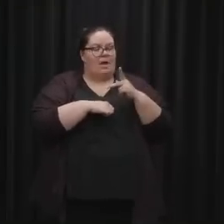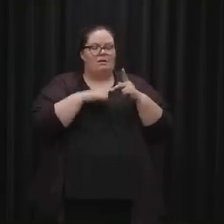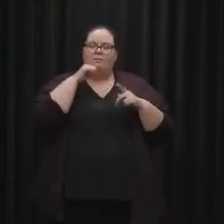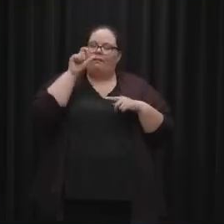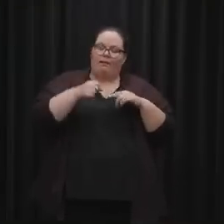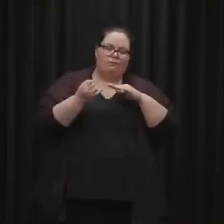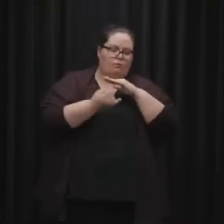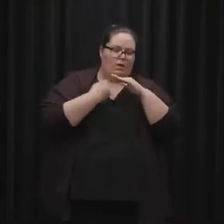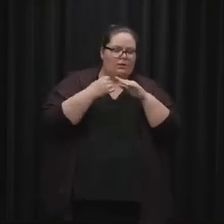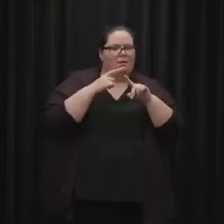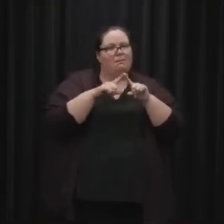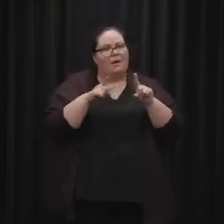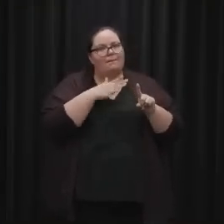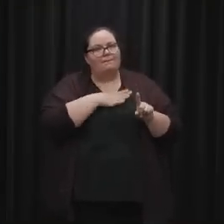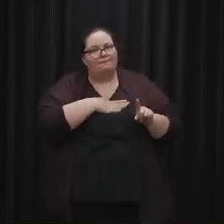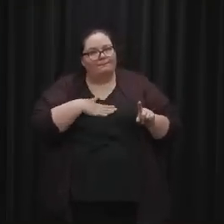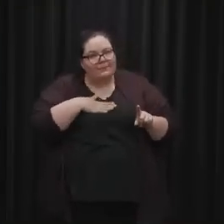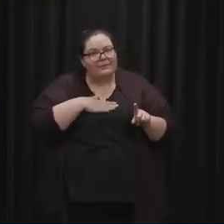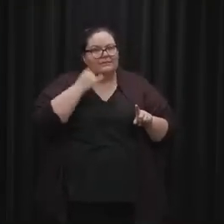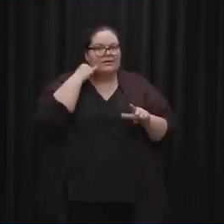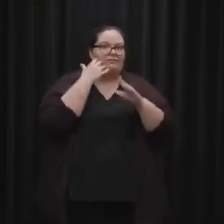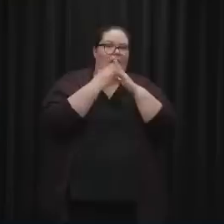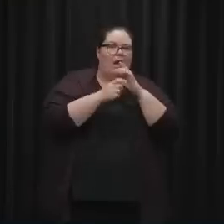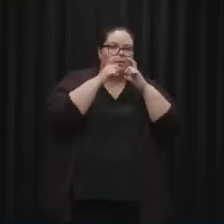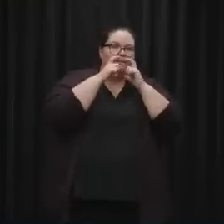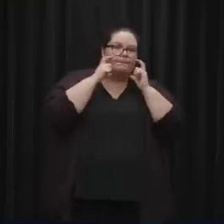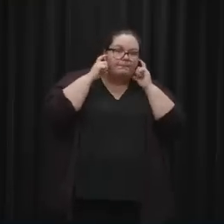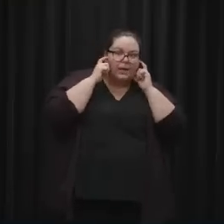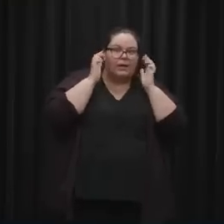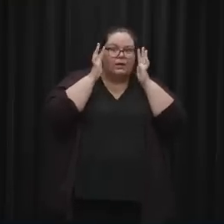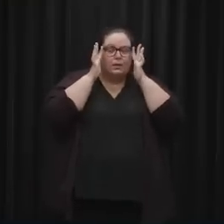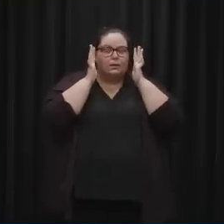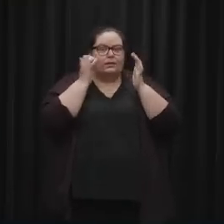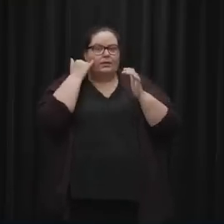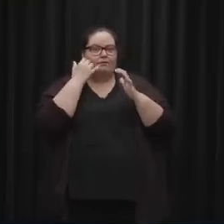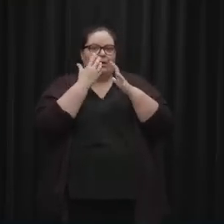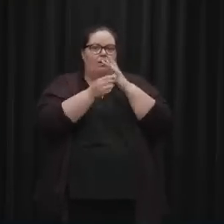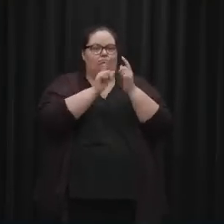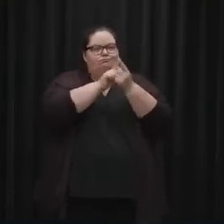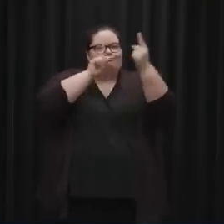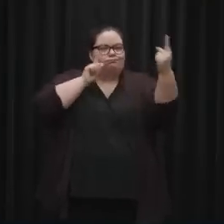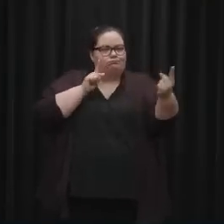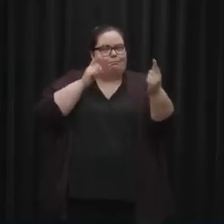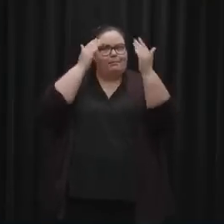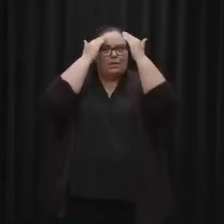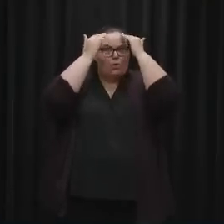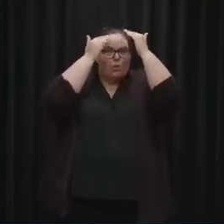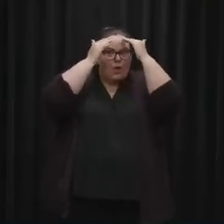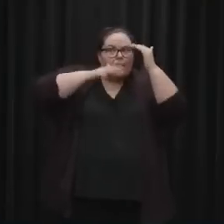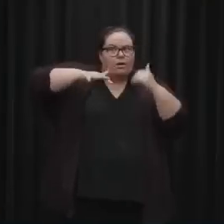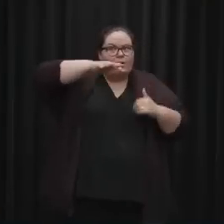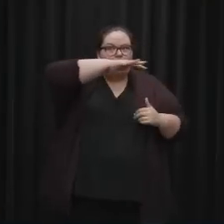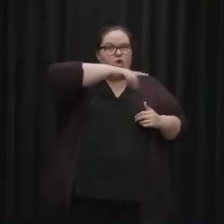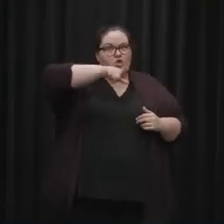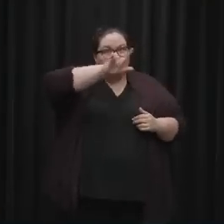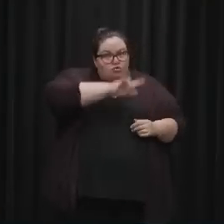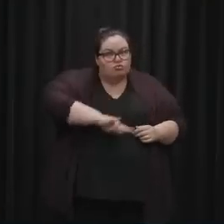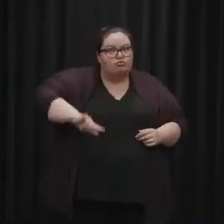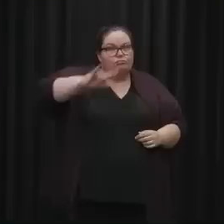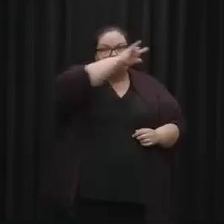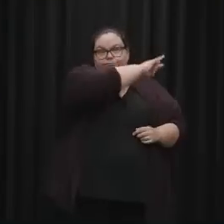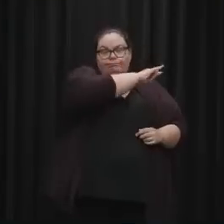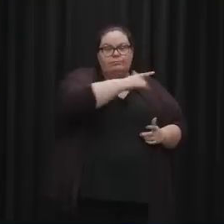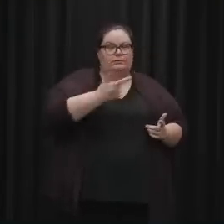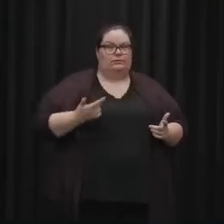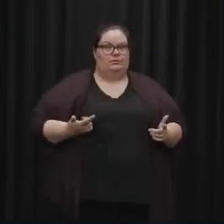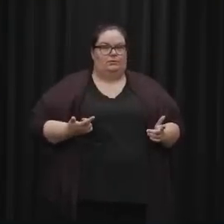But we expected them to wear the mask if they're out, to social distance if they're out, and be very cognizant that they are travelers.